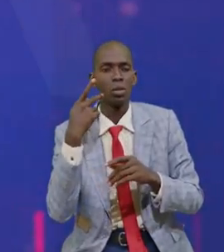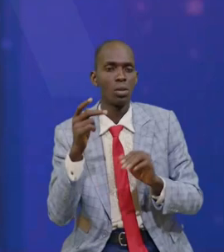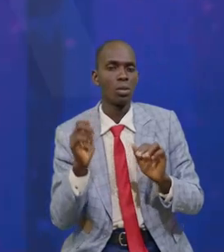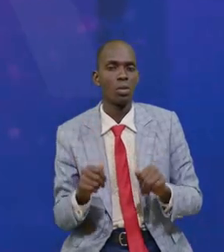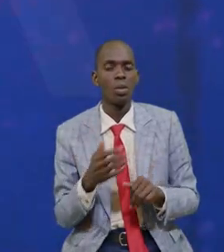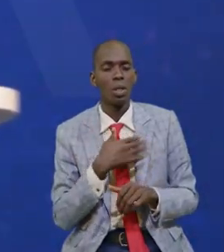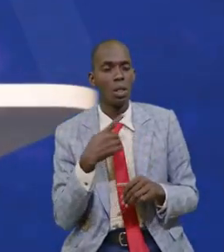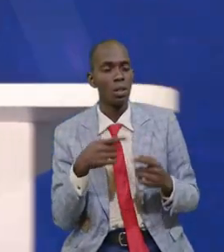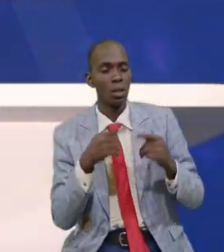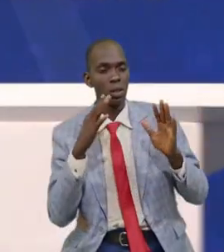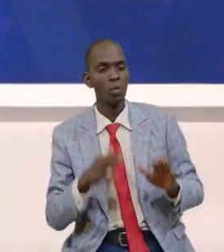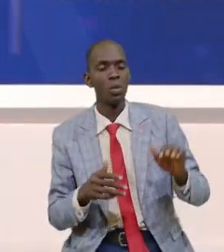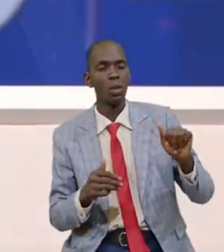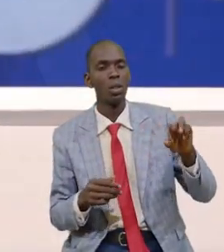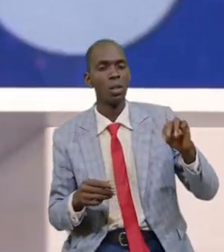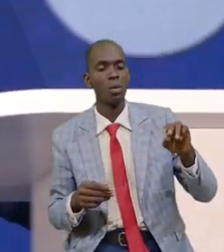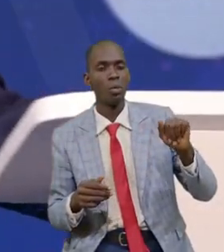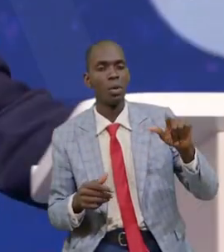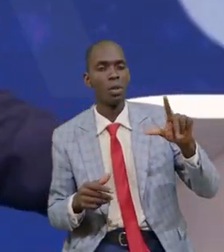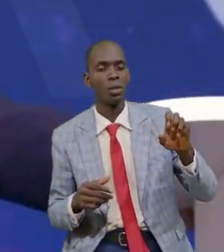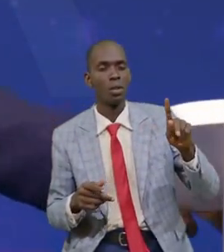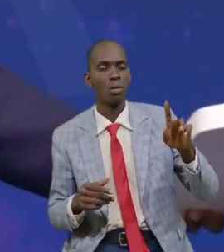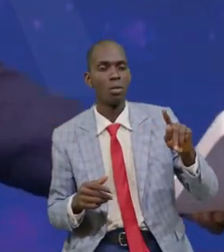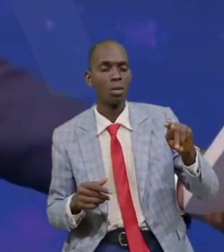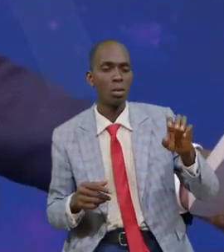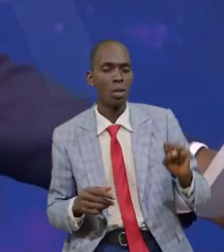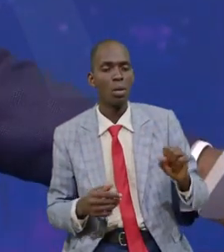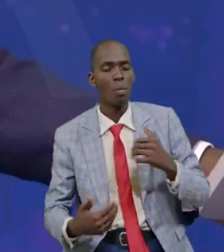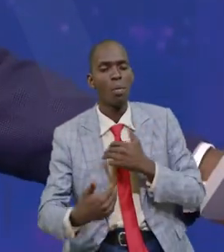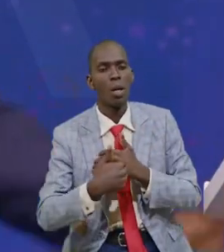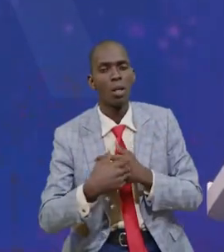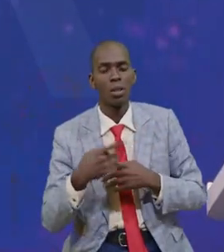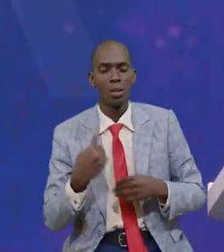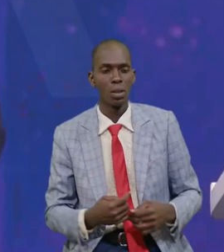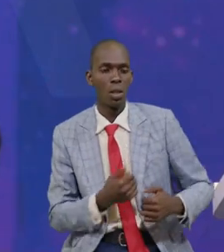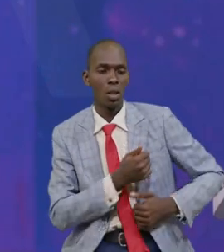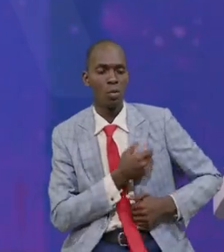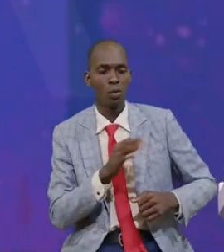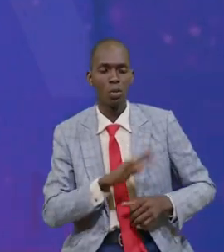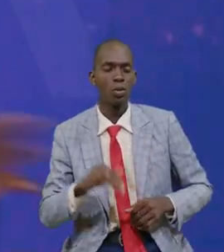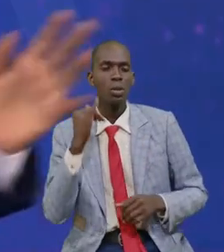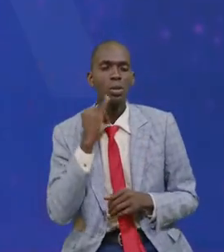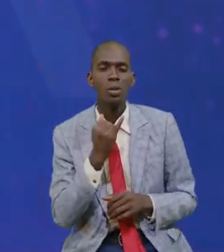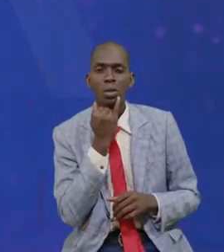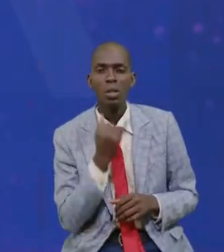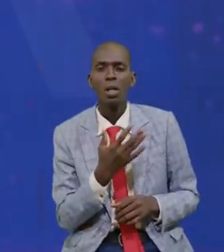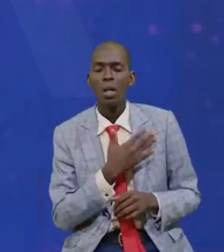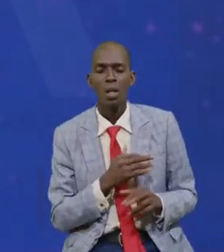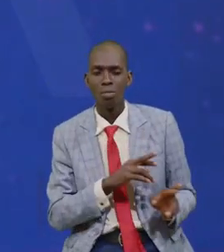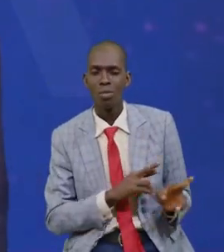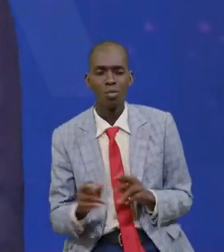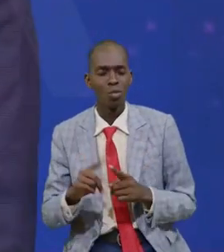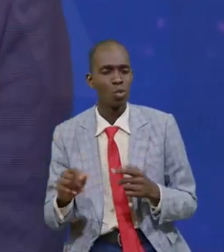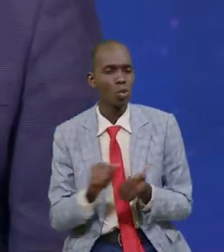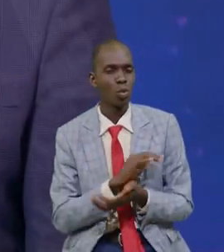that came, and behind the army of the children of Israel, they were going to destroy everyone.